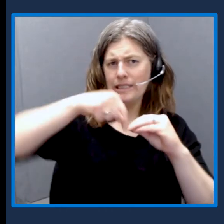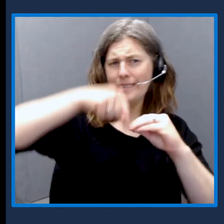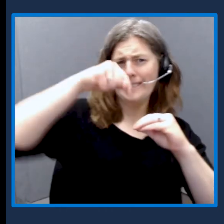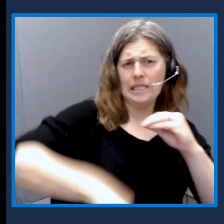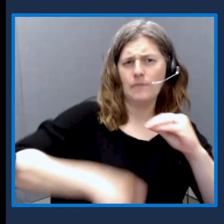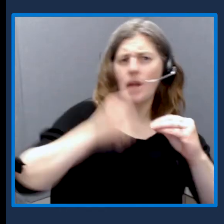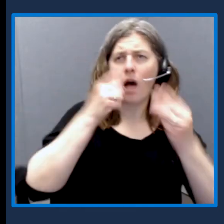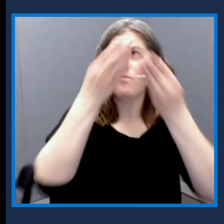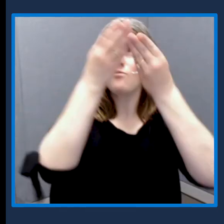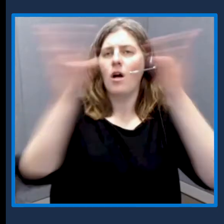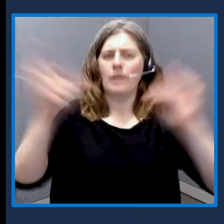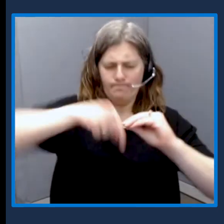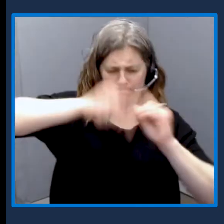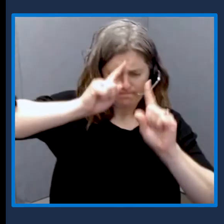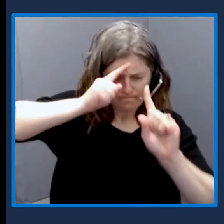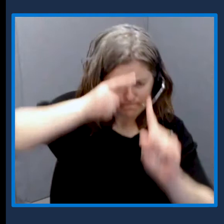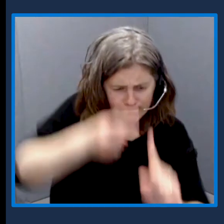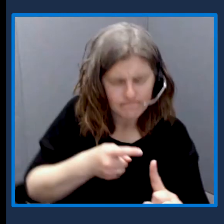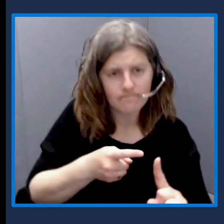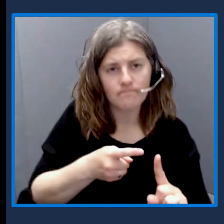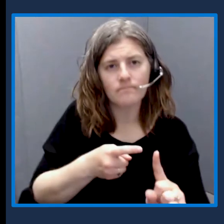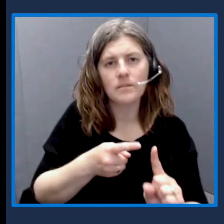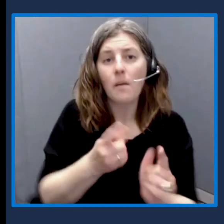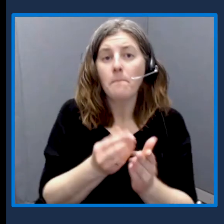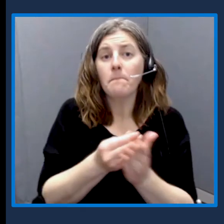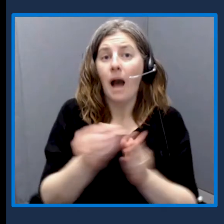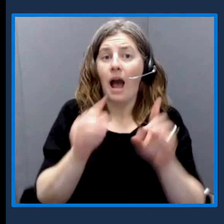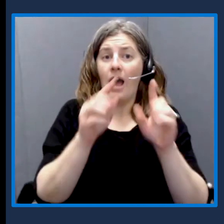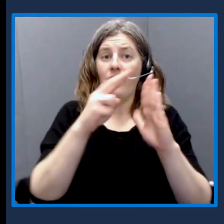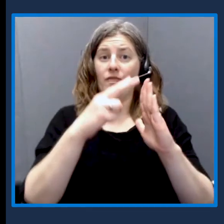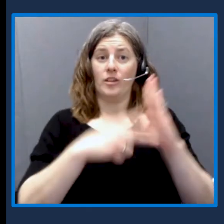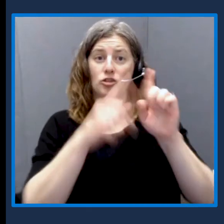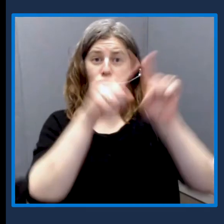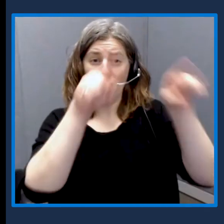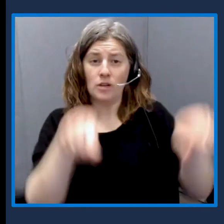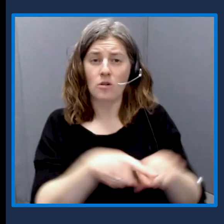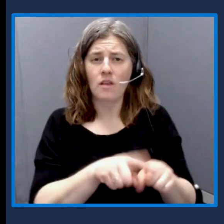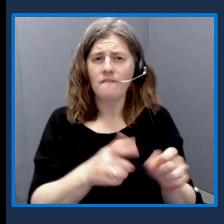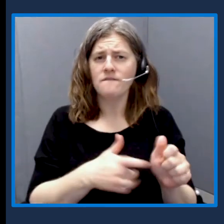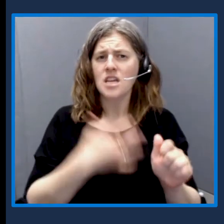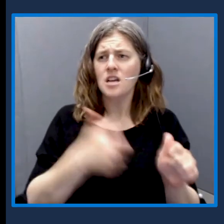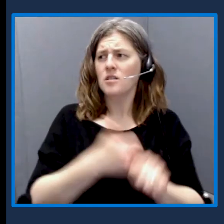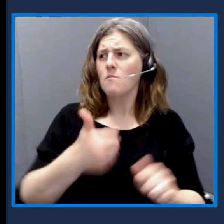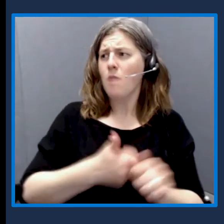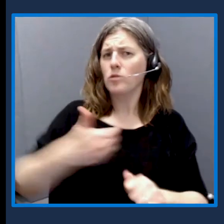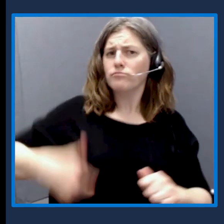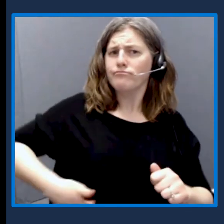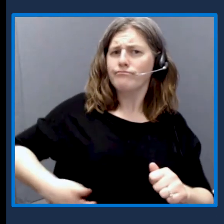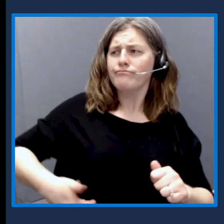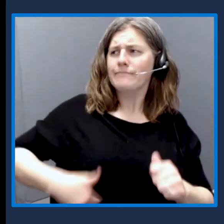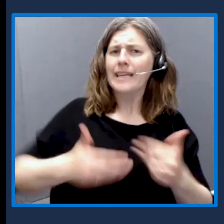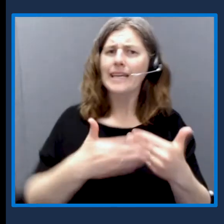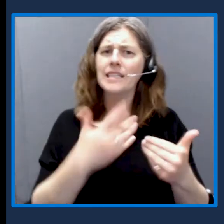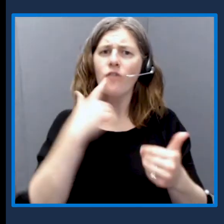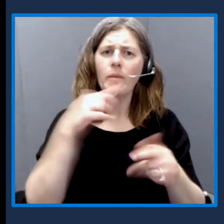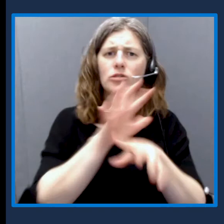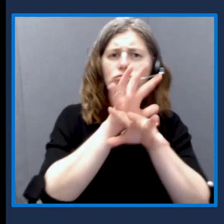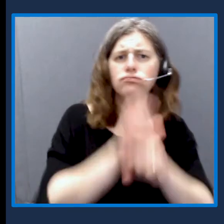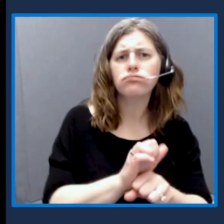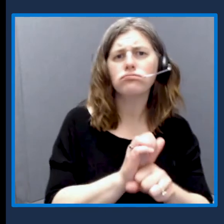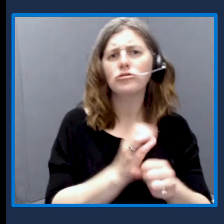comes to a screen reader. Find the screen reader that is most intuitive to you, or that's easiest for you to